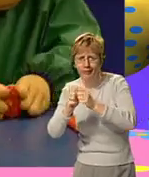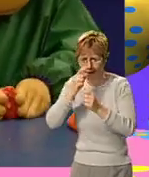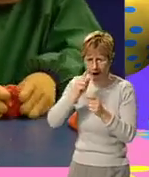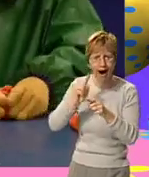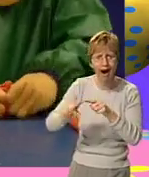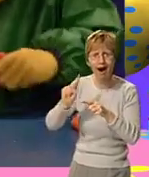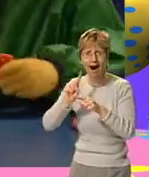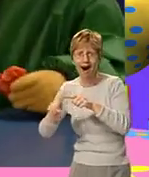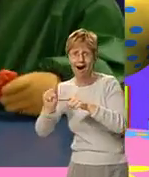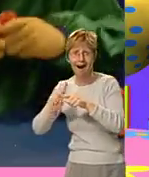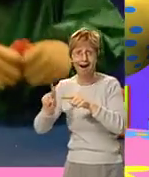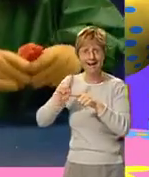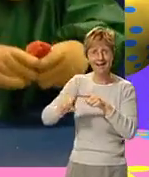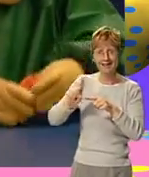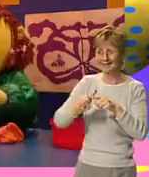Yeah.